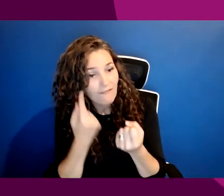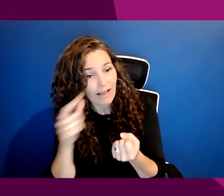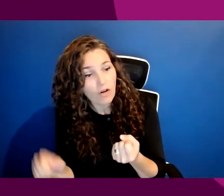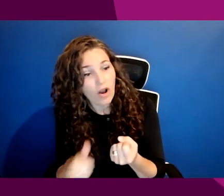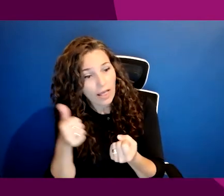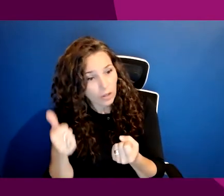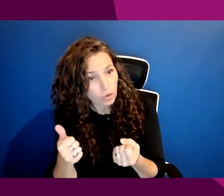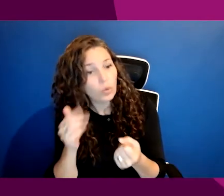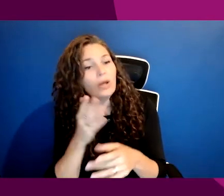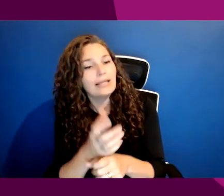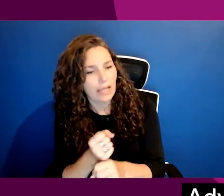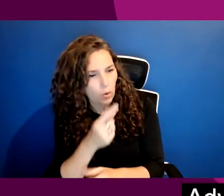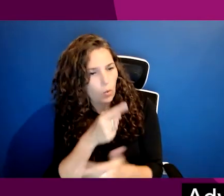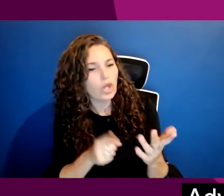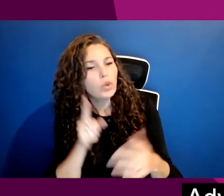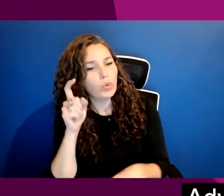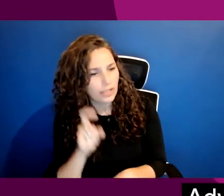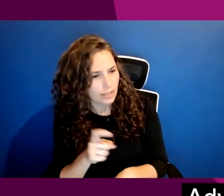your rights.